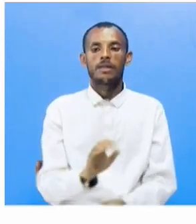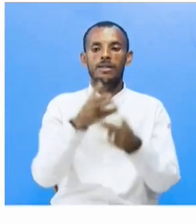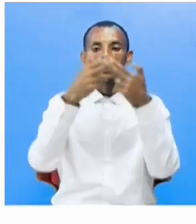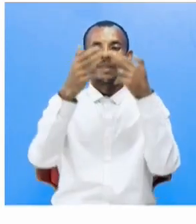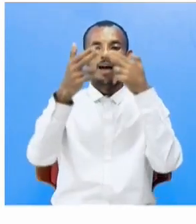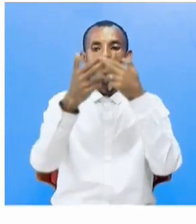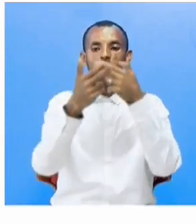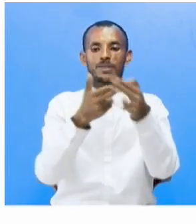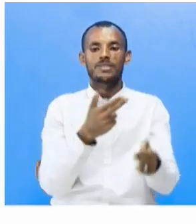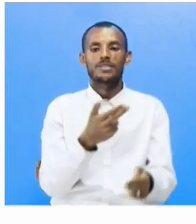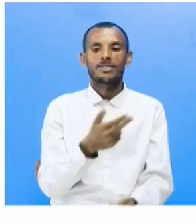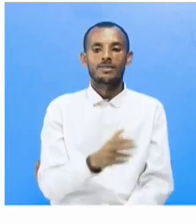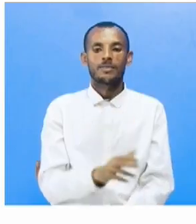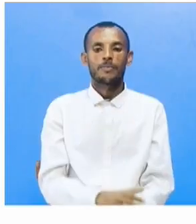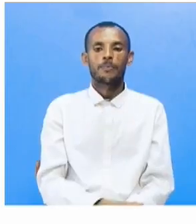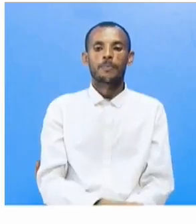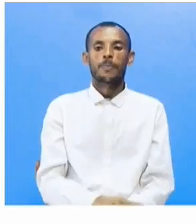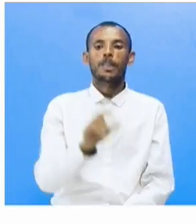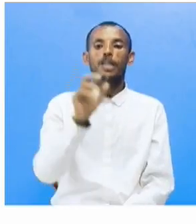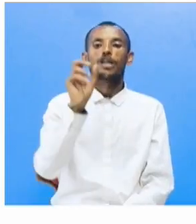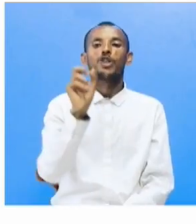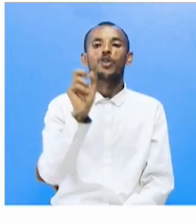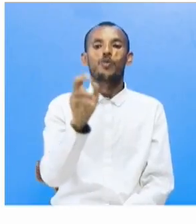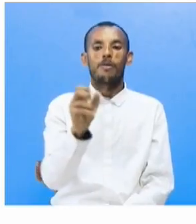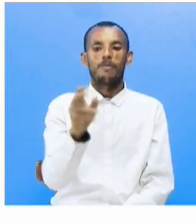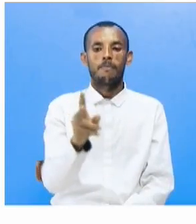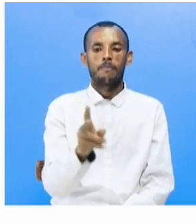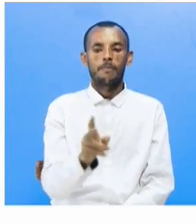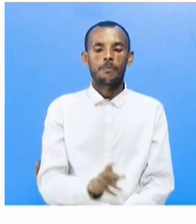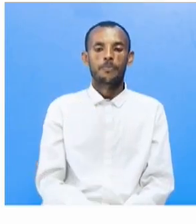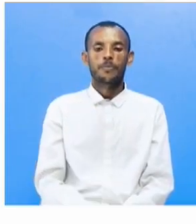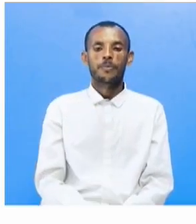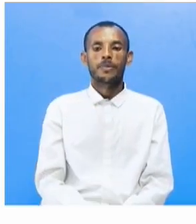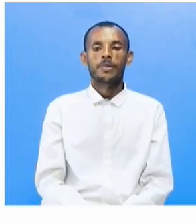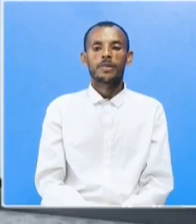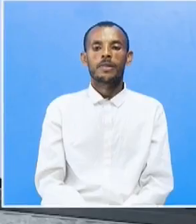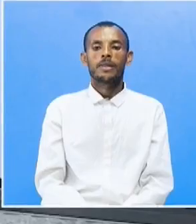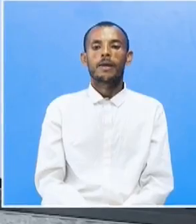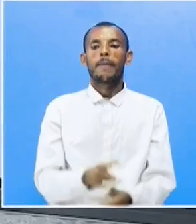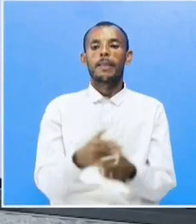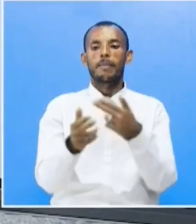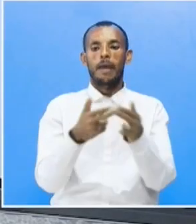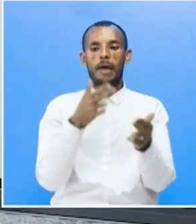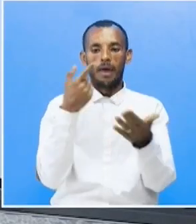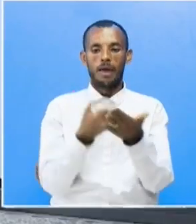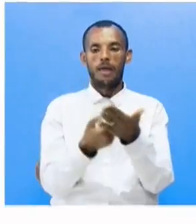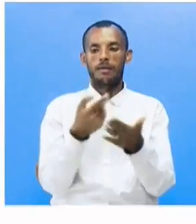times 12. Okay, let's multiply it here.